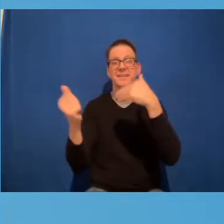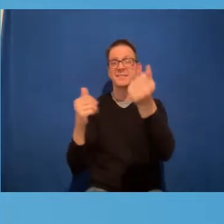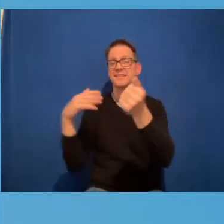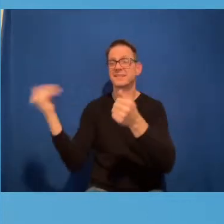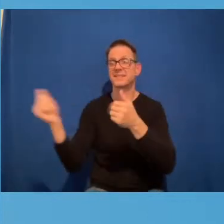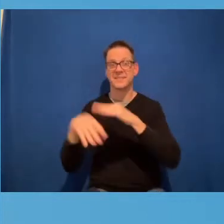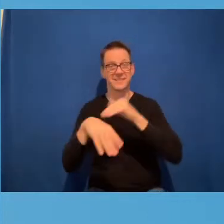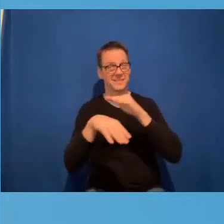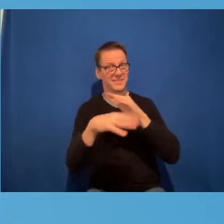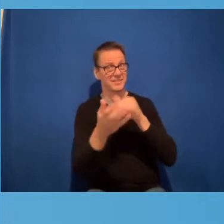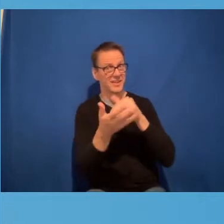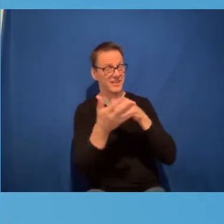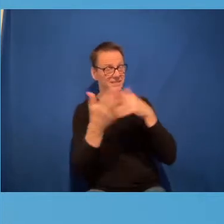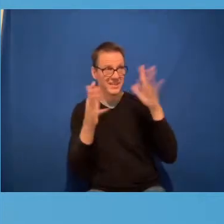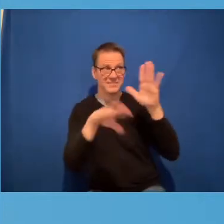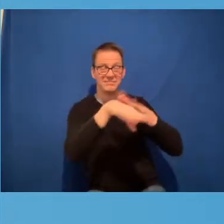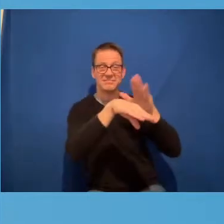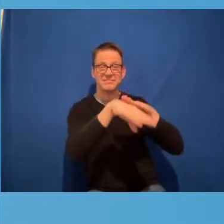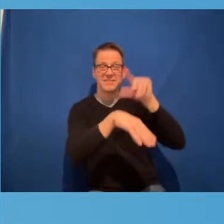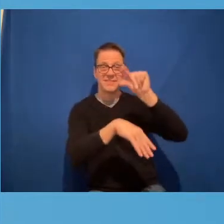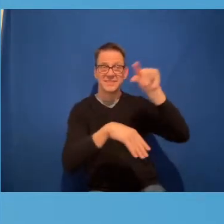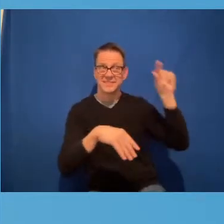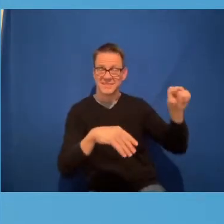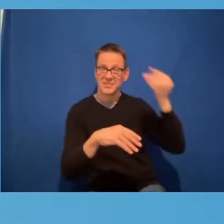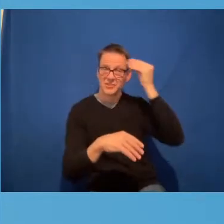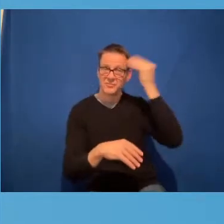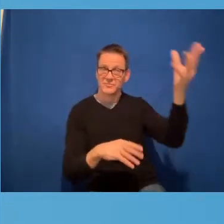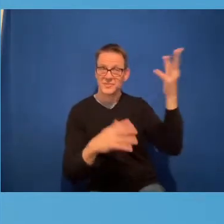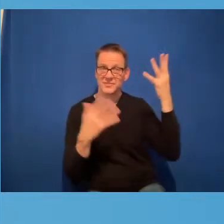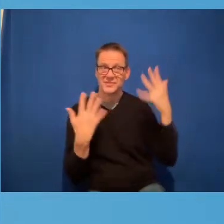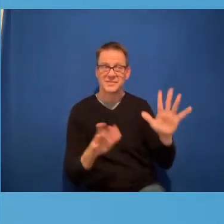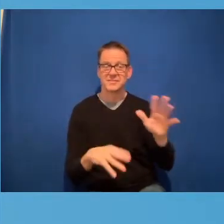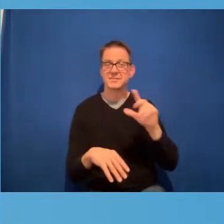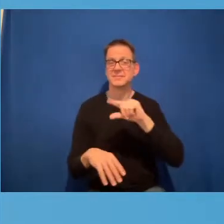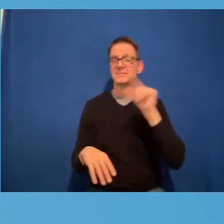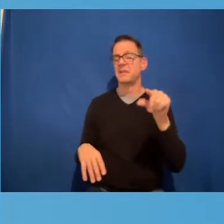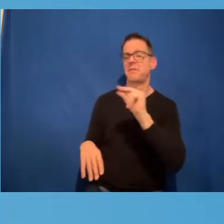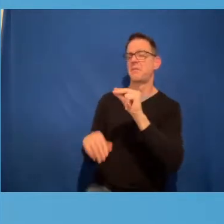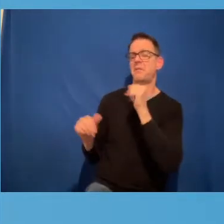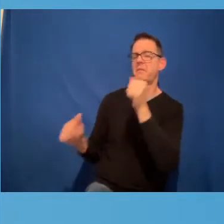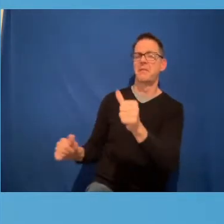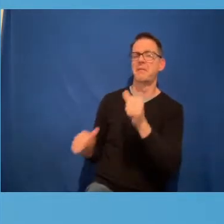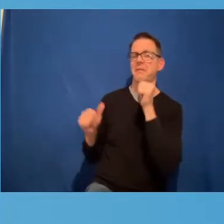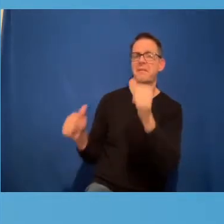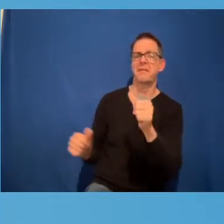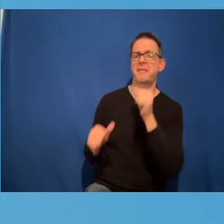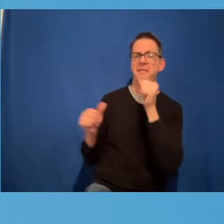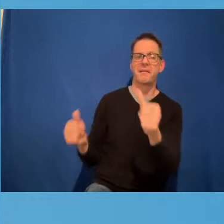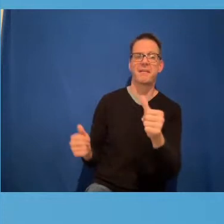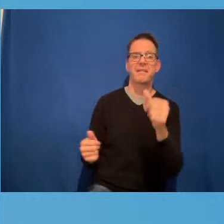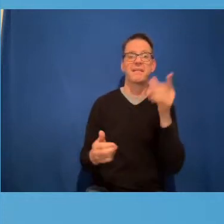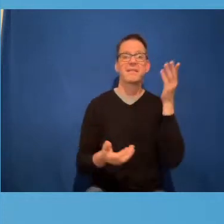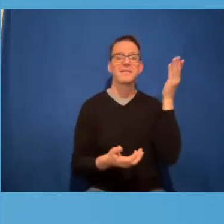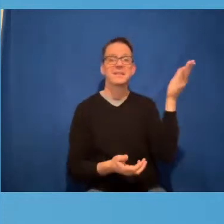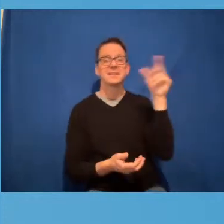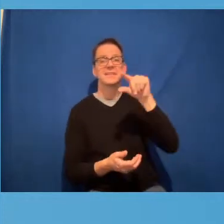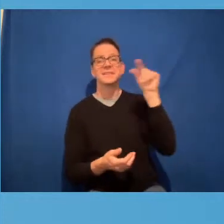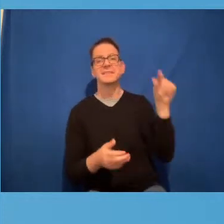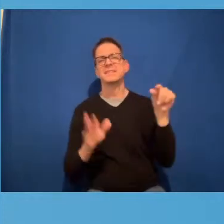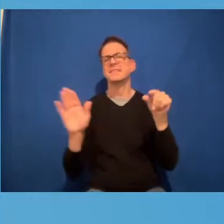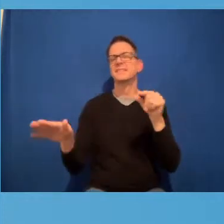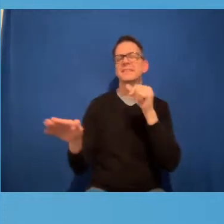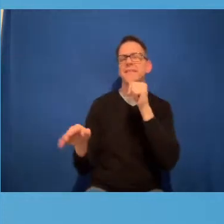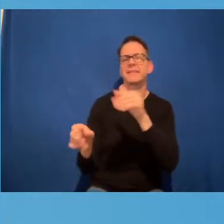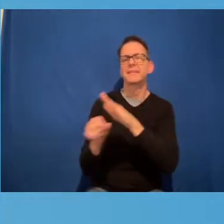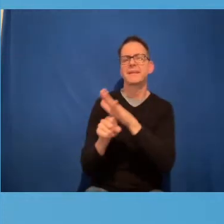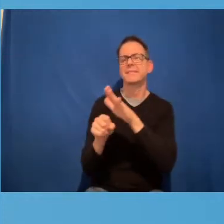this government continuously denied those claims. They continuously indicated that we had more doctors we